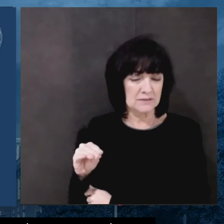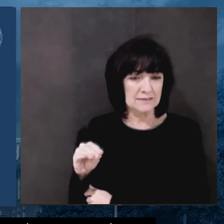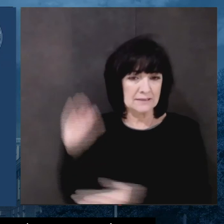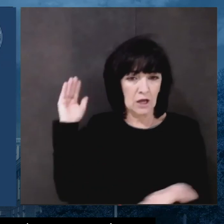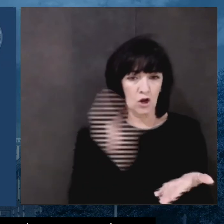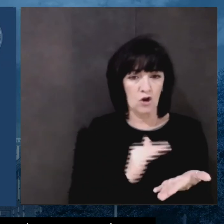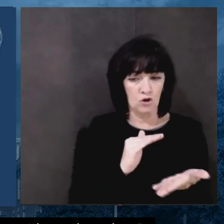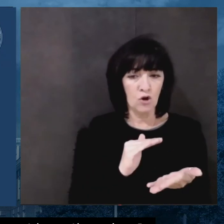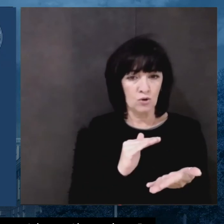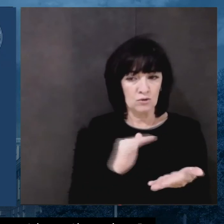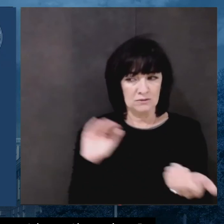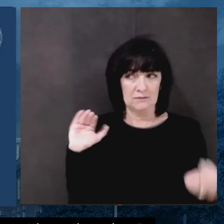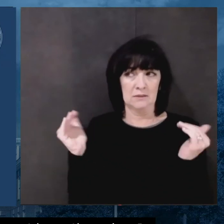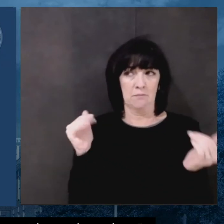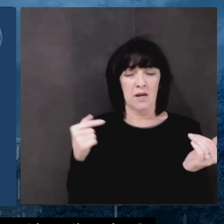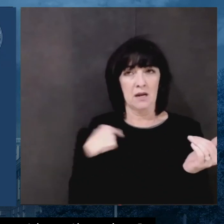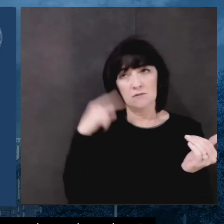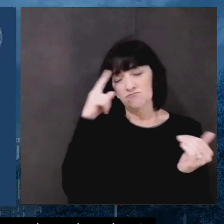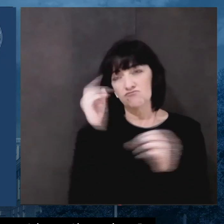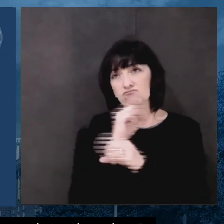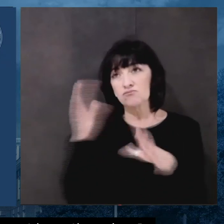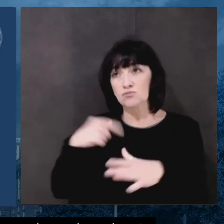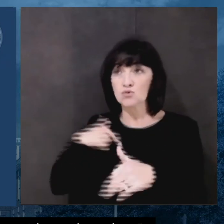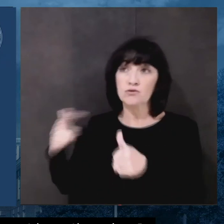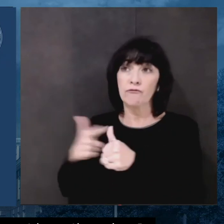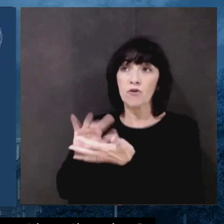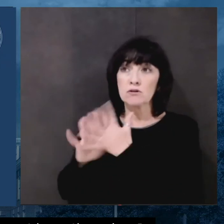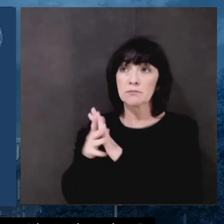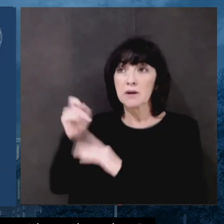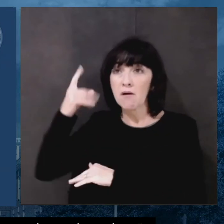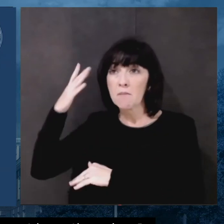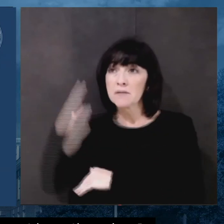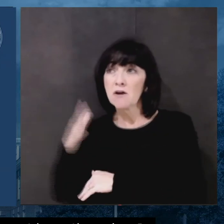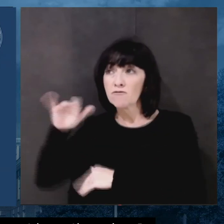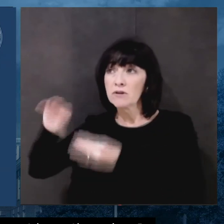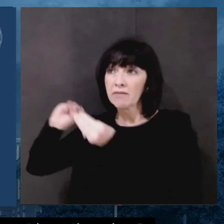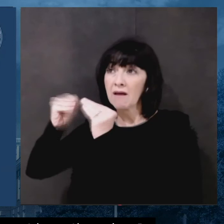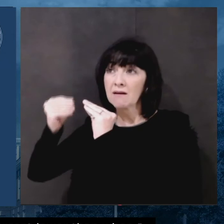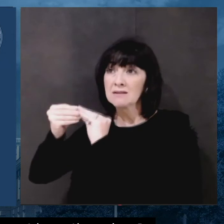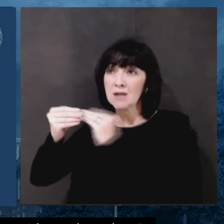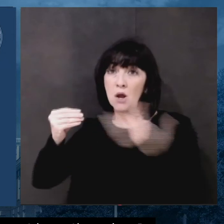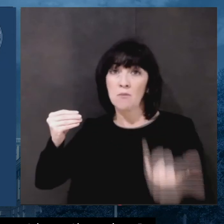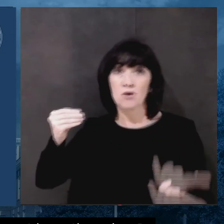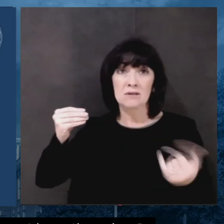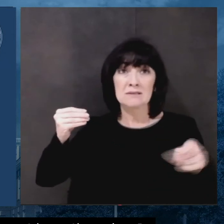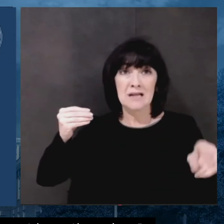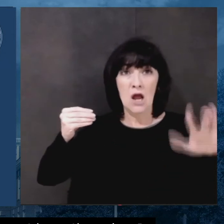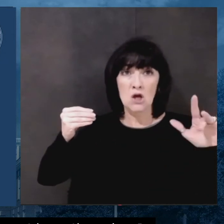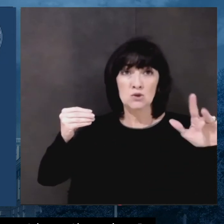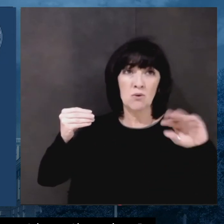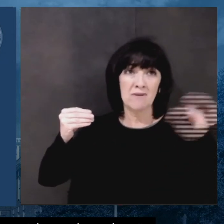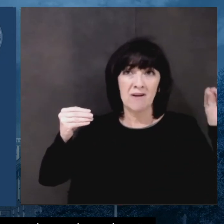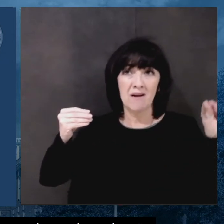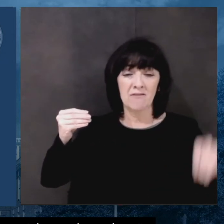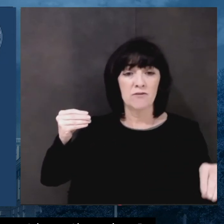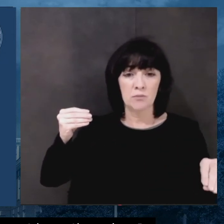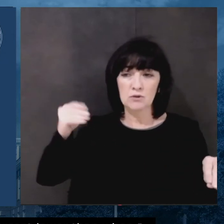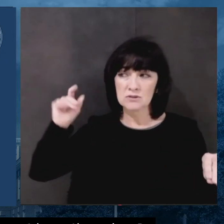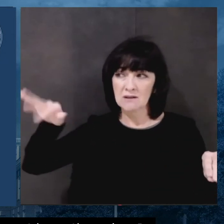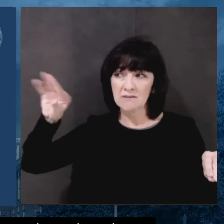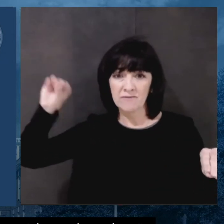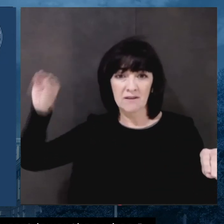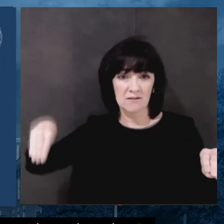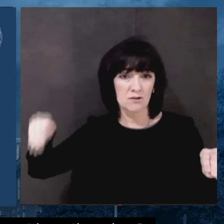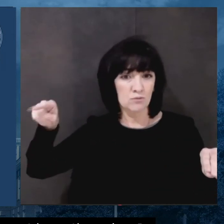became governor. And so, yeah, we are very cognizant of that concern and feel like we're taking the necessary steps